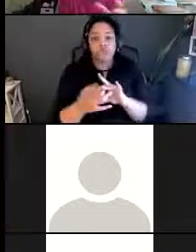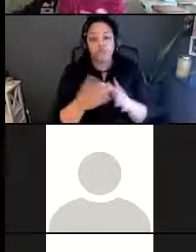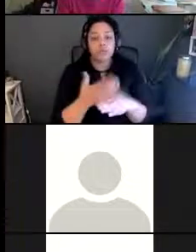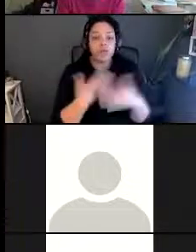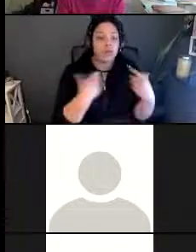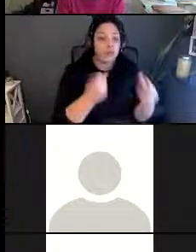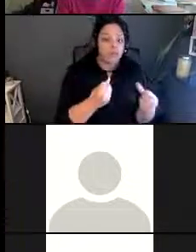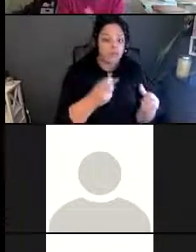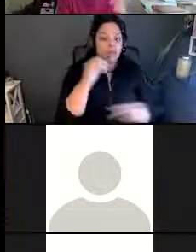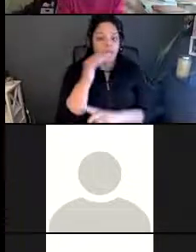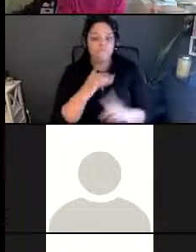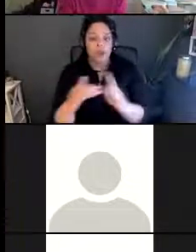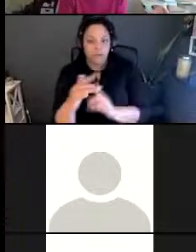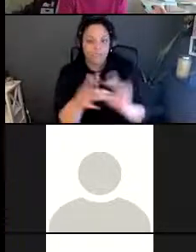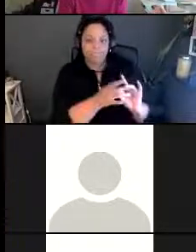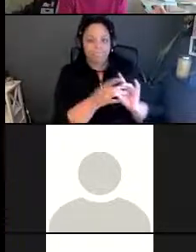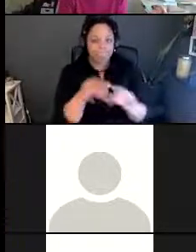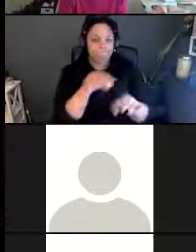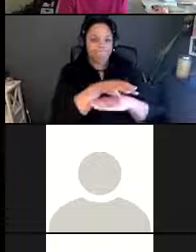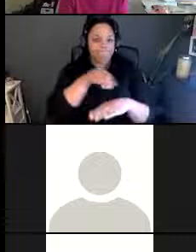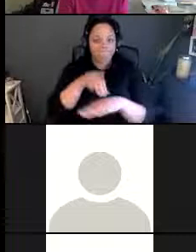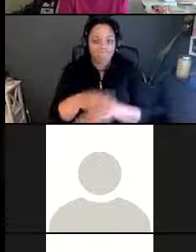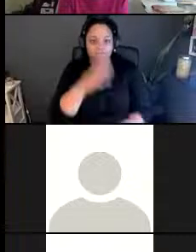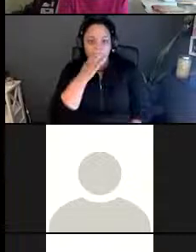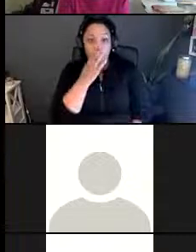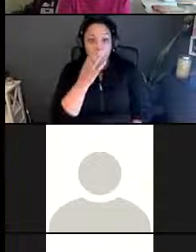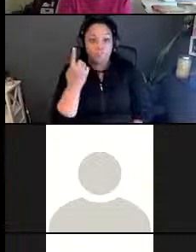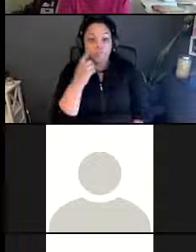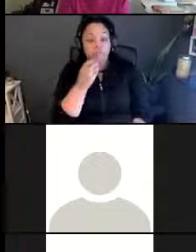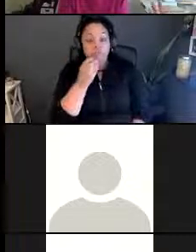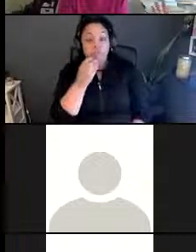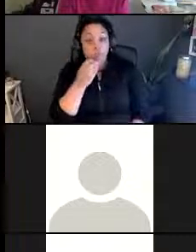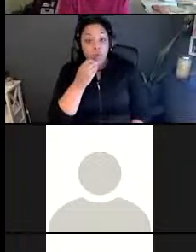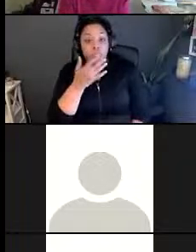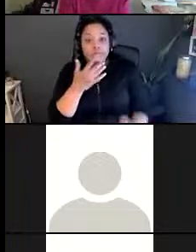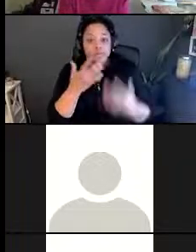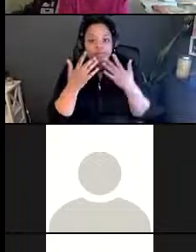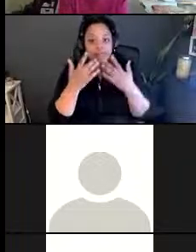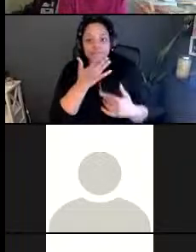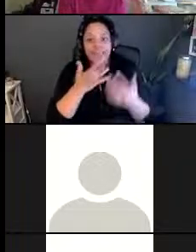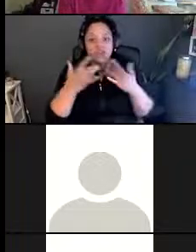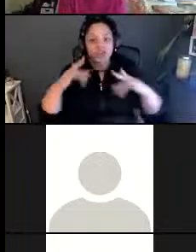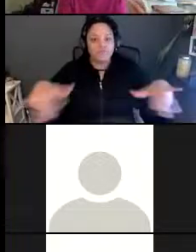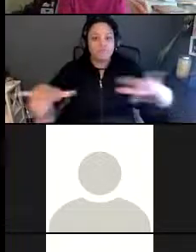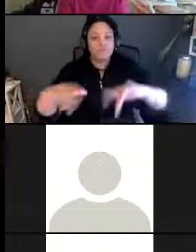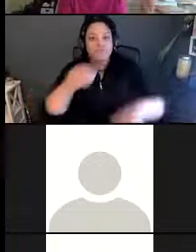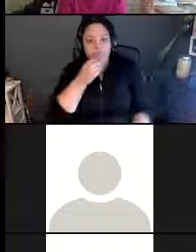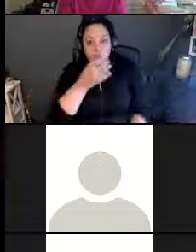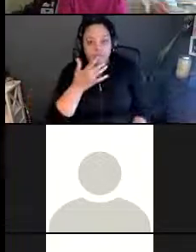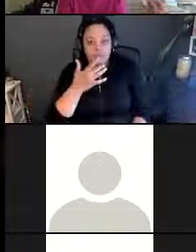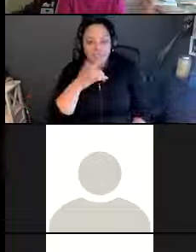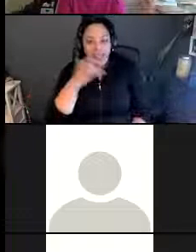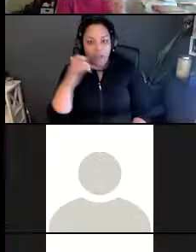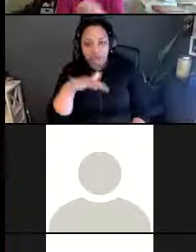and environment. For example, food deserts, the environment of a food desert, or the environment